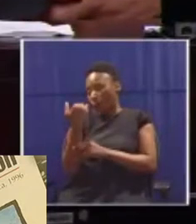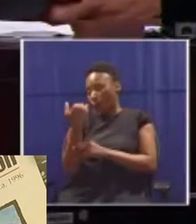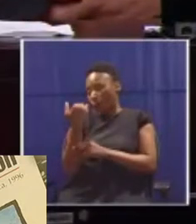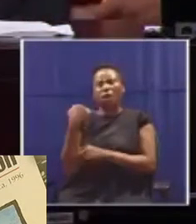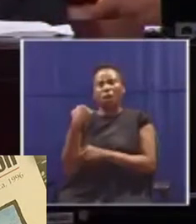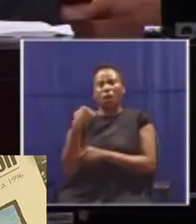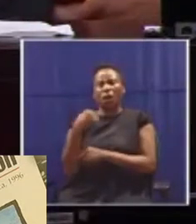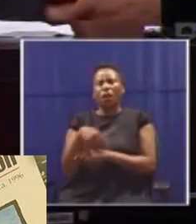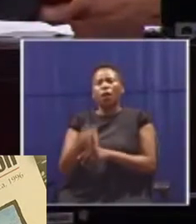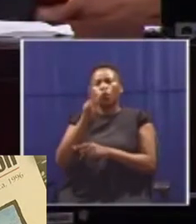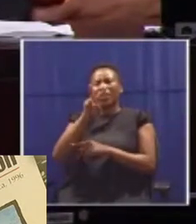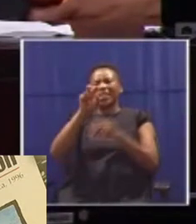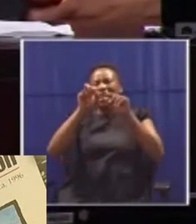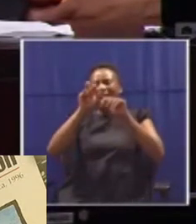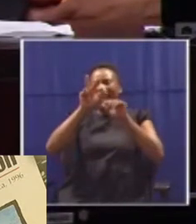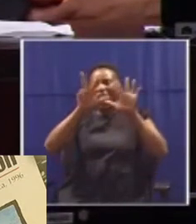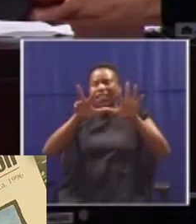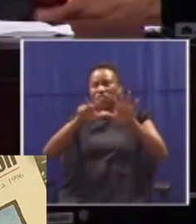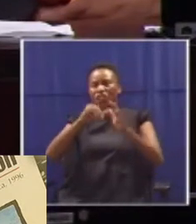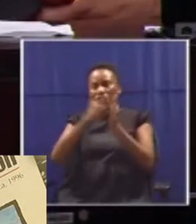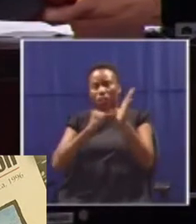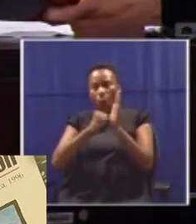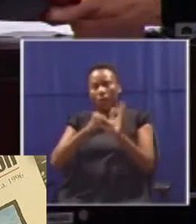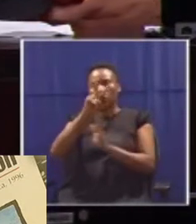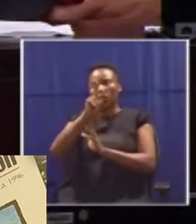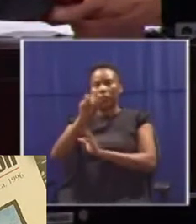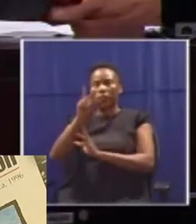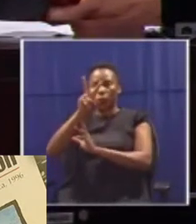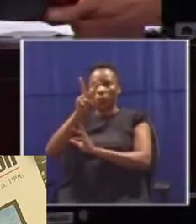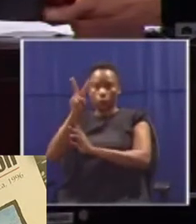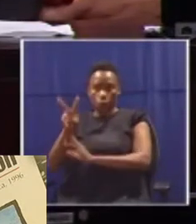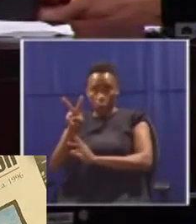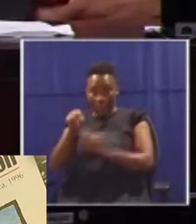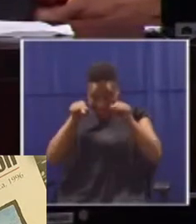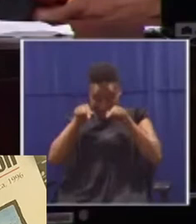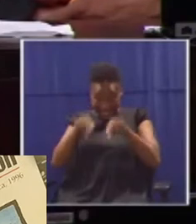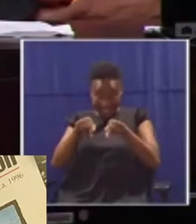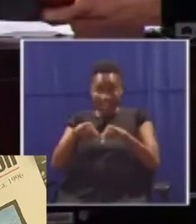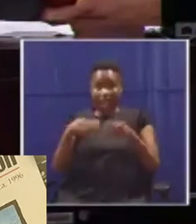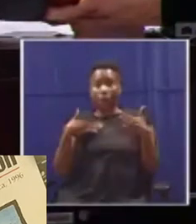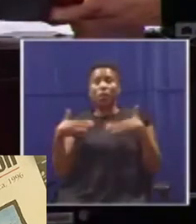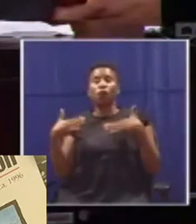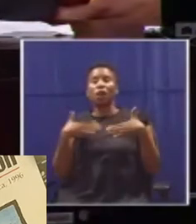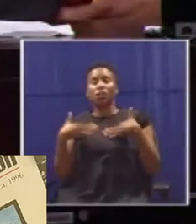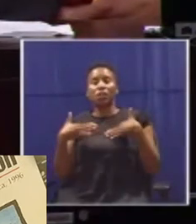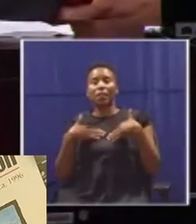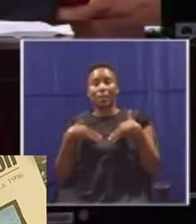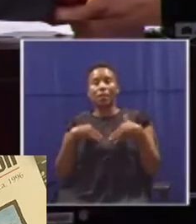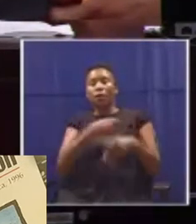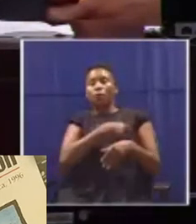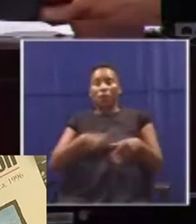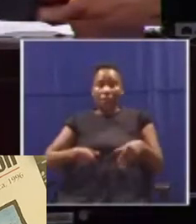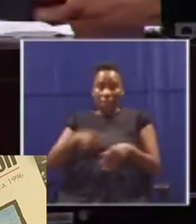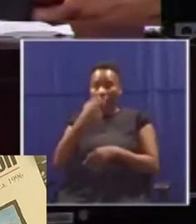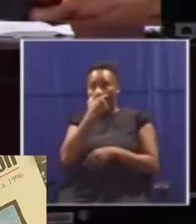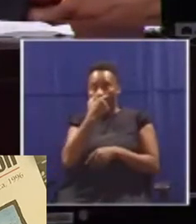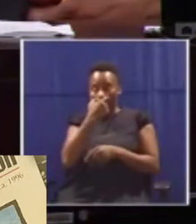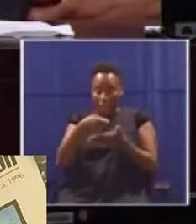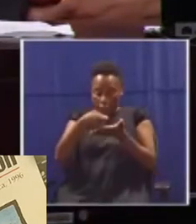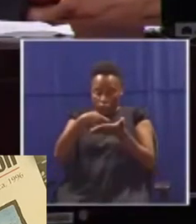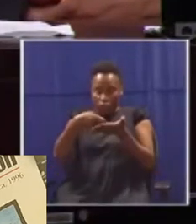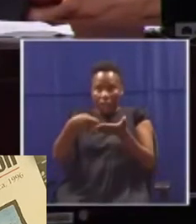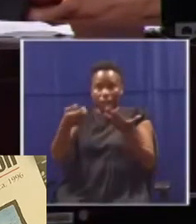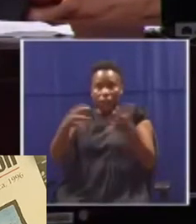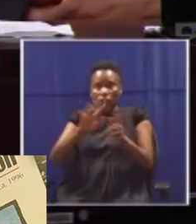on 28 January 2022, it was this administration's President Ramaphosa who signed